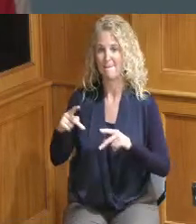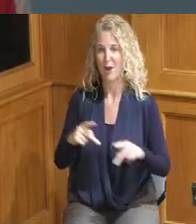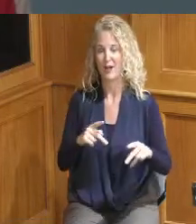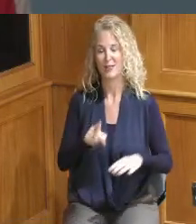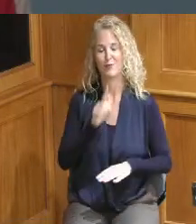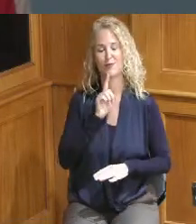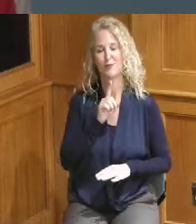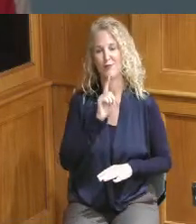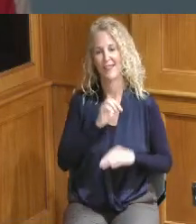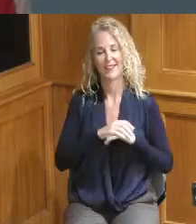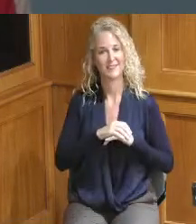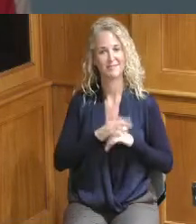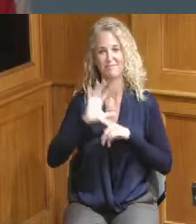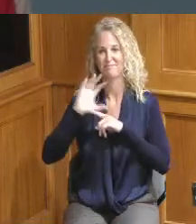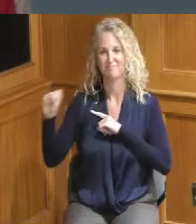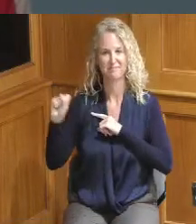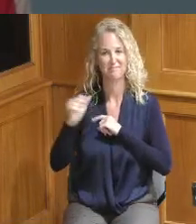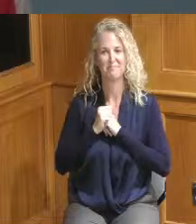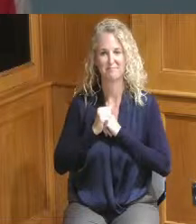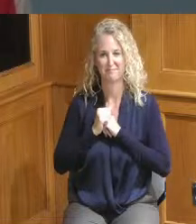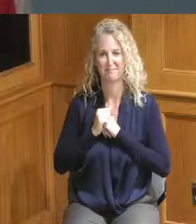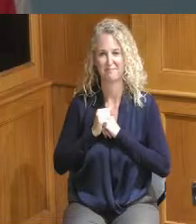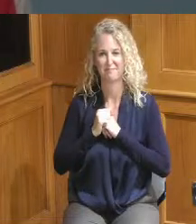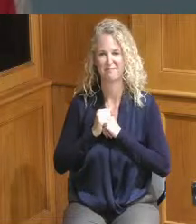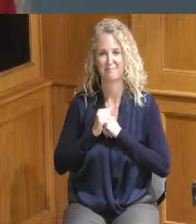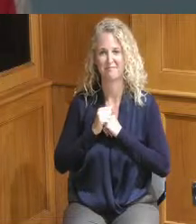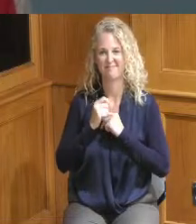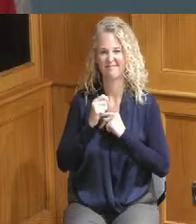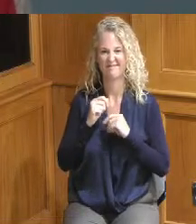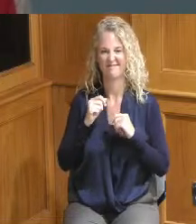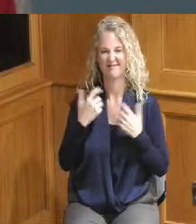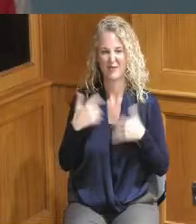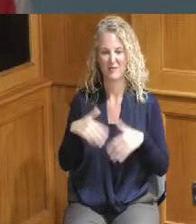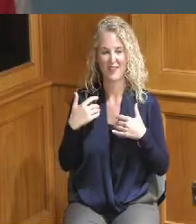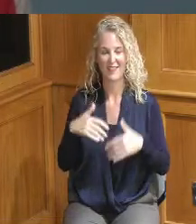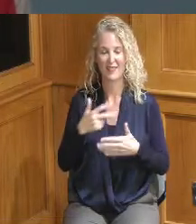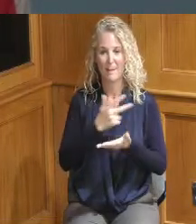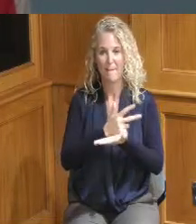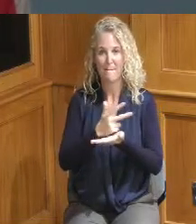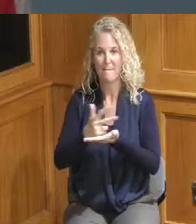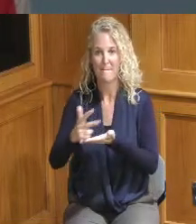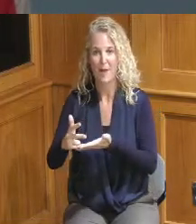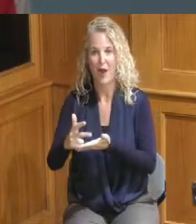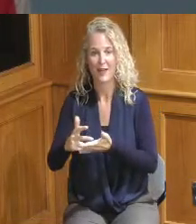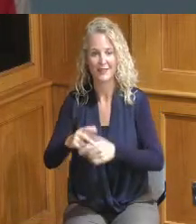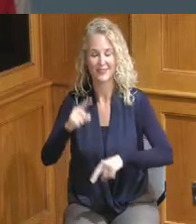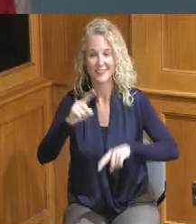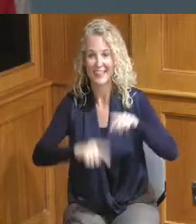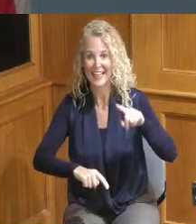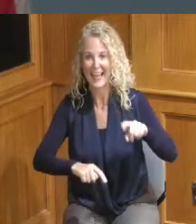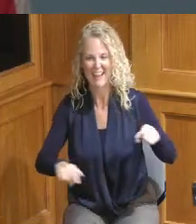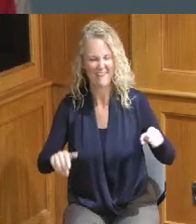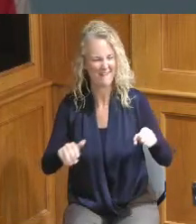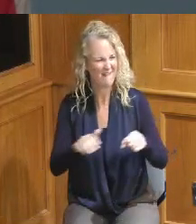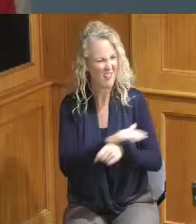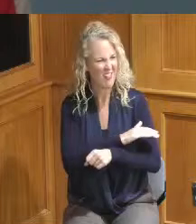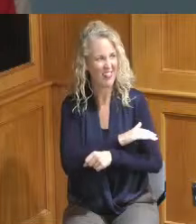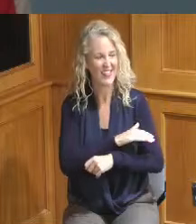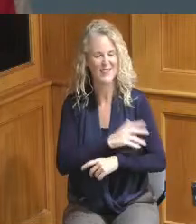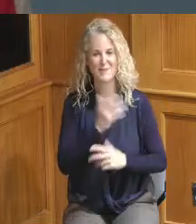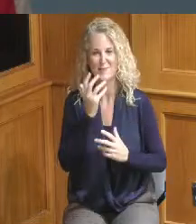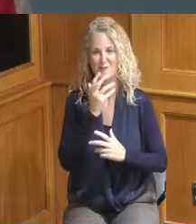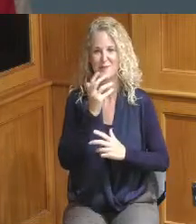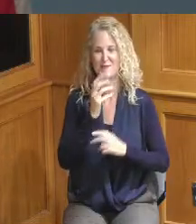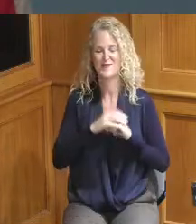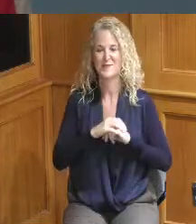was just awesome. Coming down the road, you couldn't hardly find a place to park, and